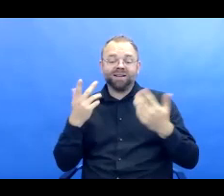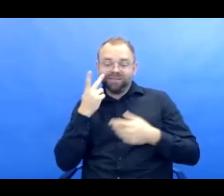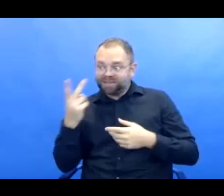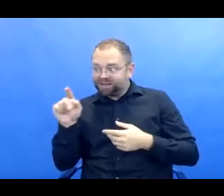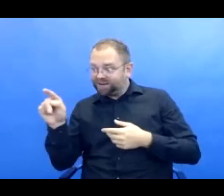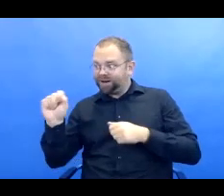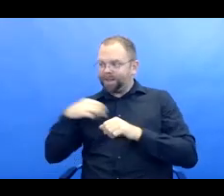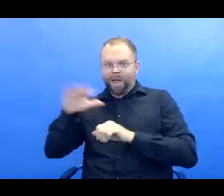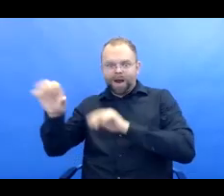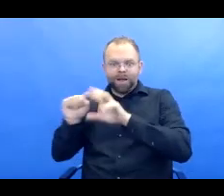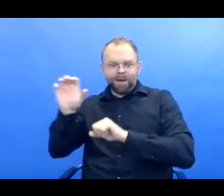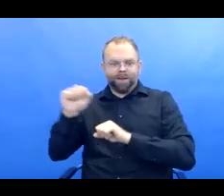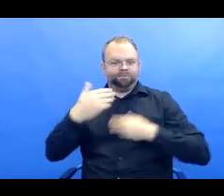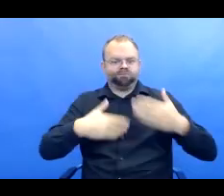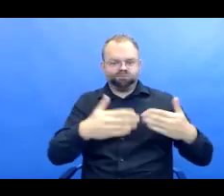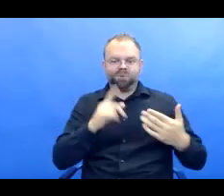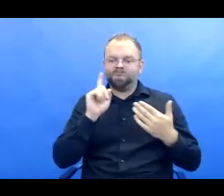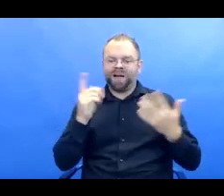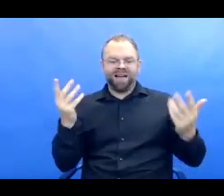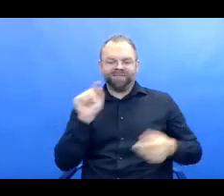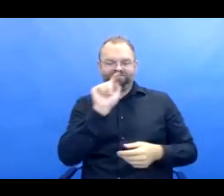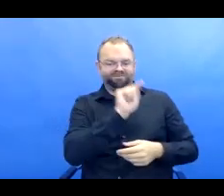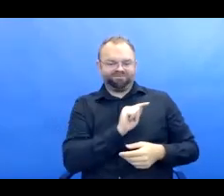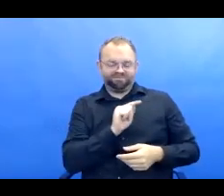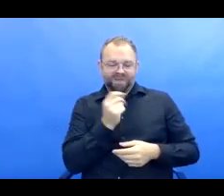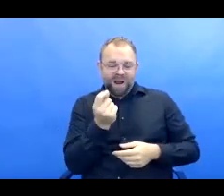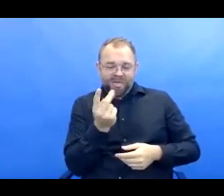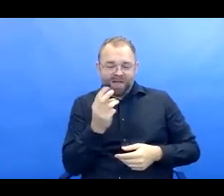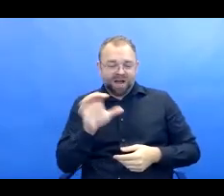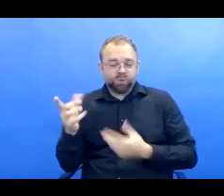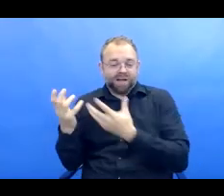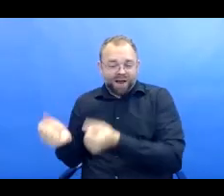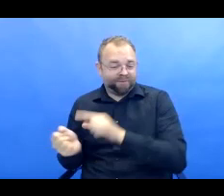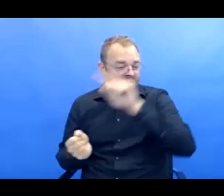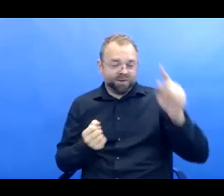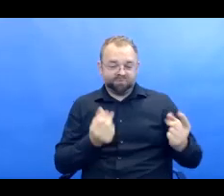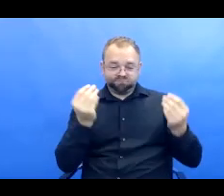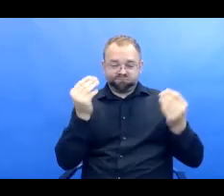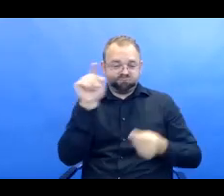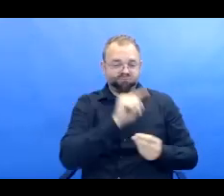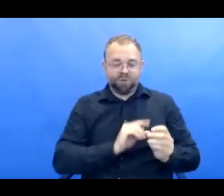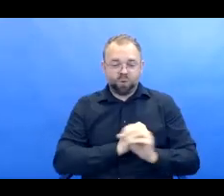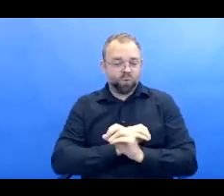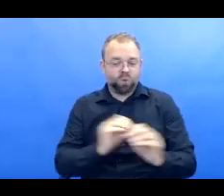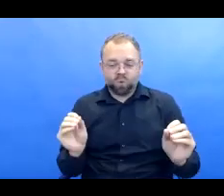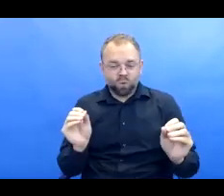with disabilities, most of the benefits for persons with disabilities are poverty targeted and don't really go to the individuals